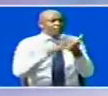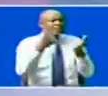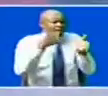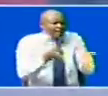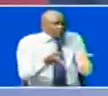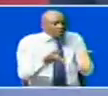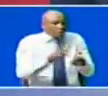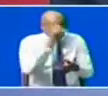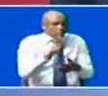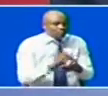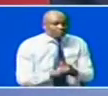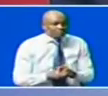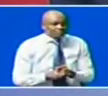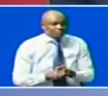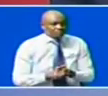now?